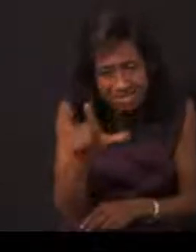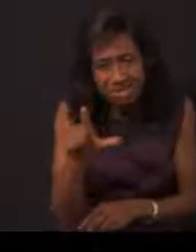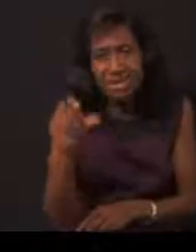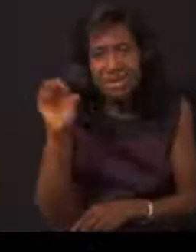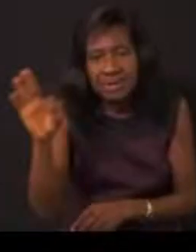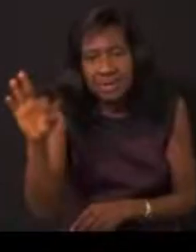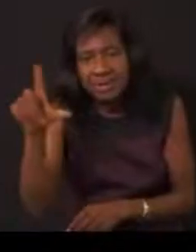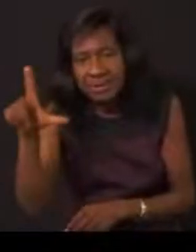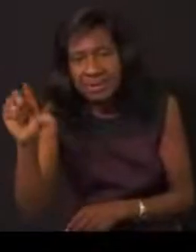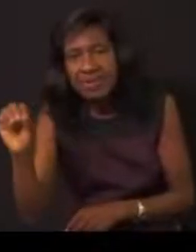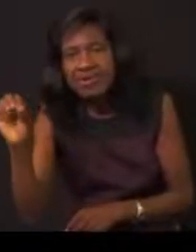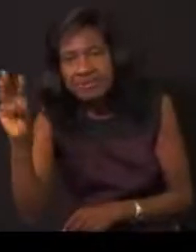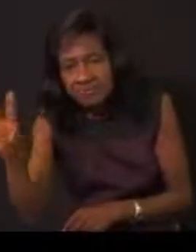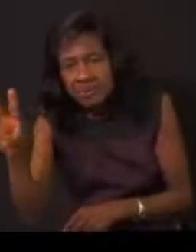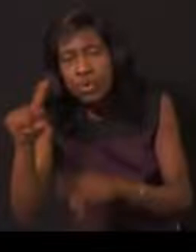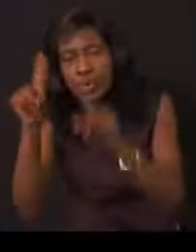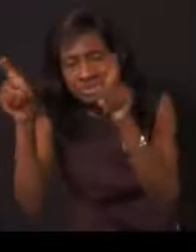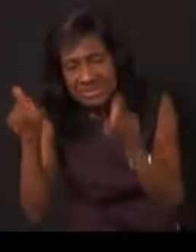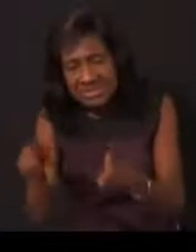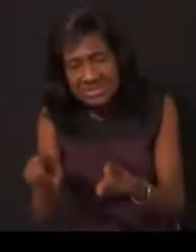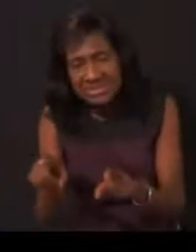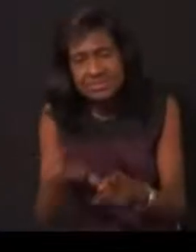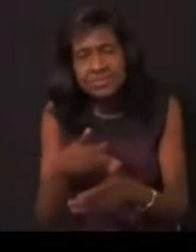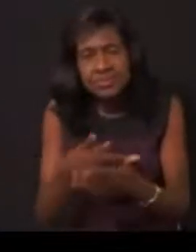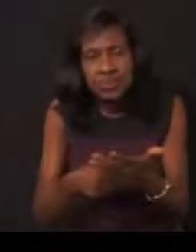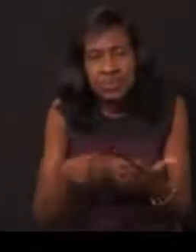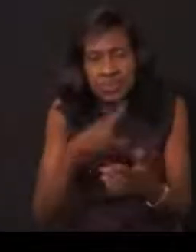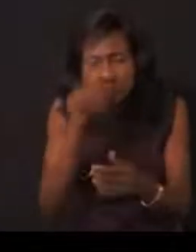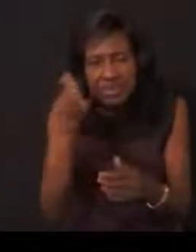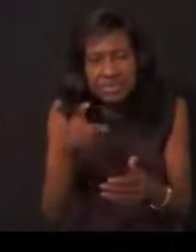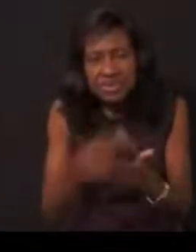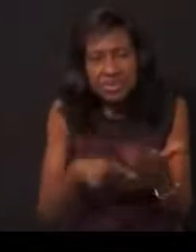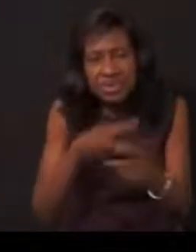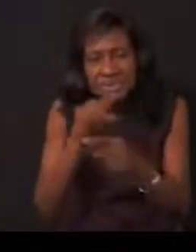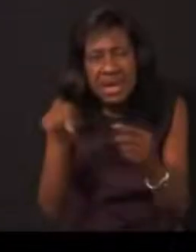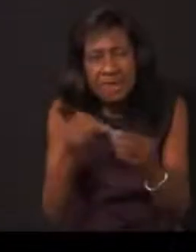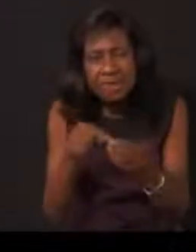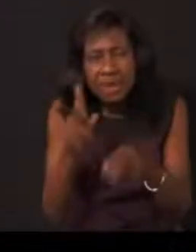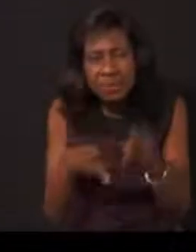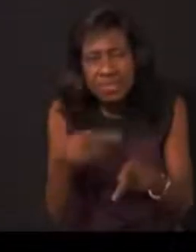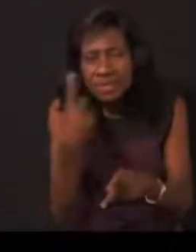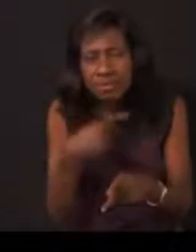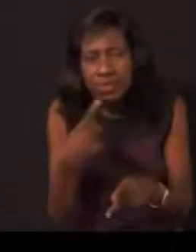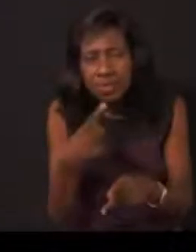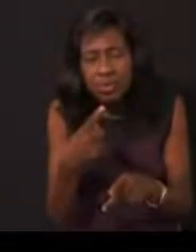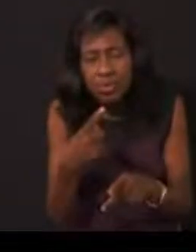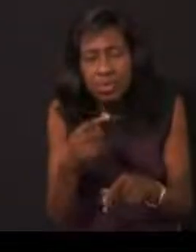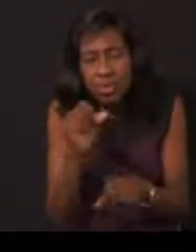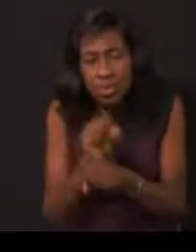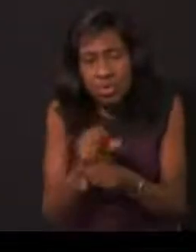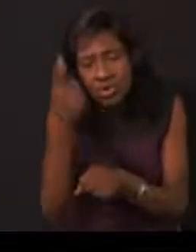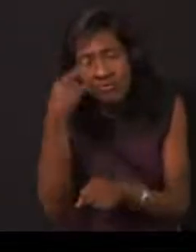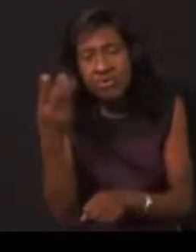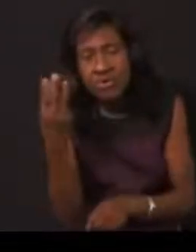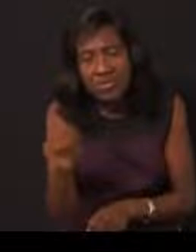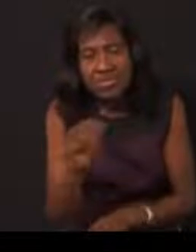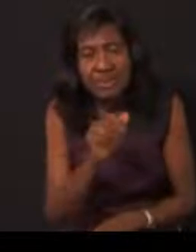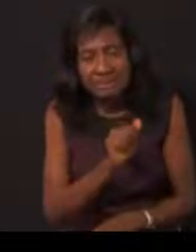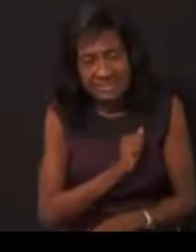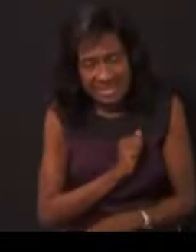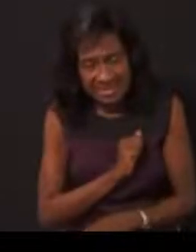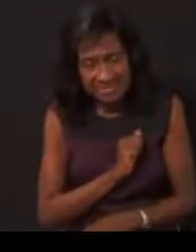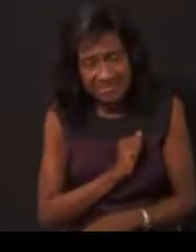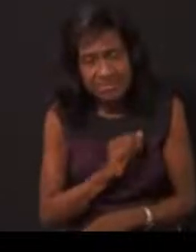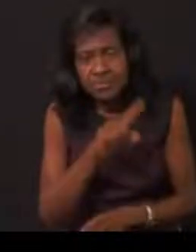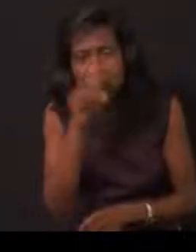will there be any other, like I say, the people that are self-employed and that have had the most difficulties with these lockdowns, if they're negative, would they